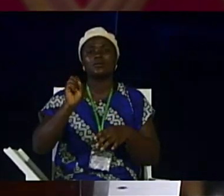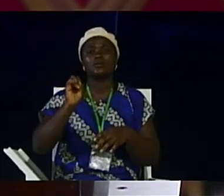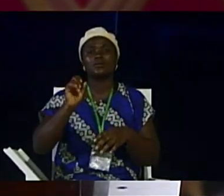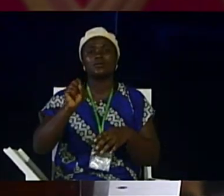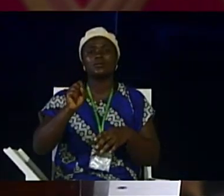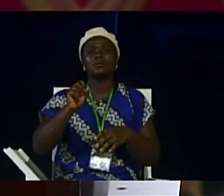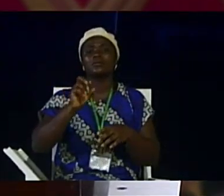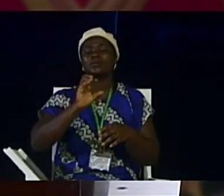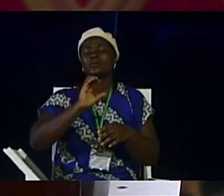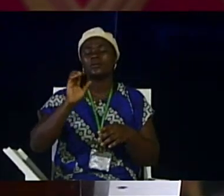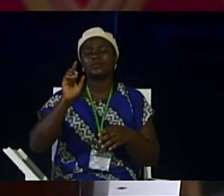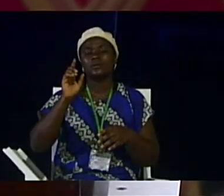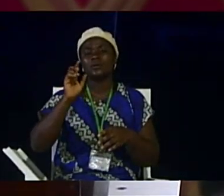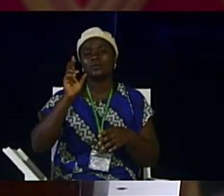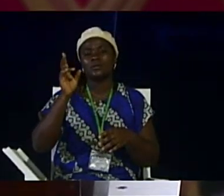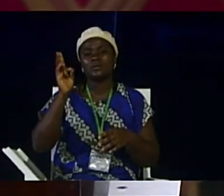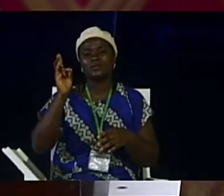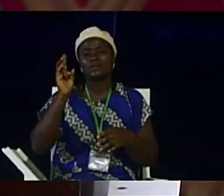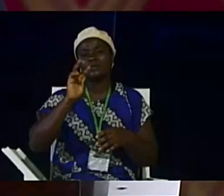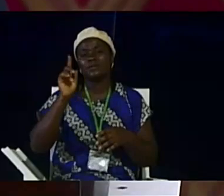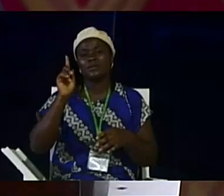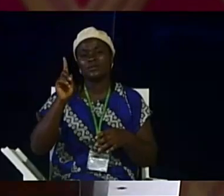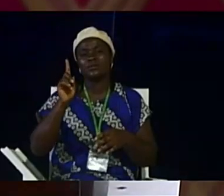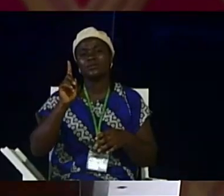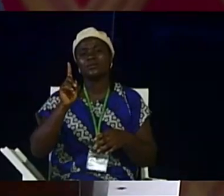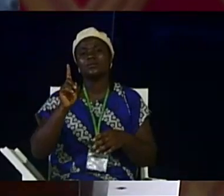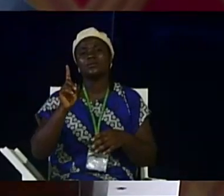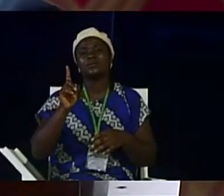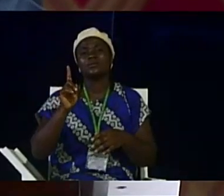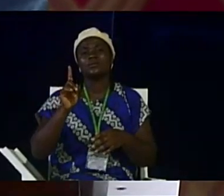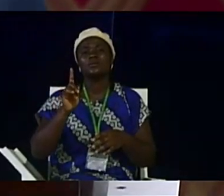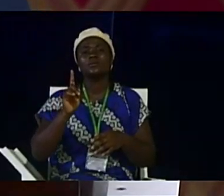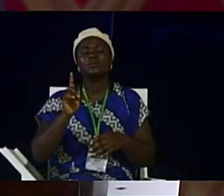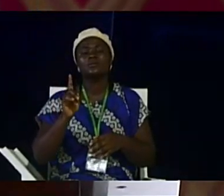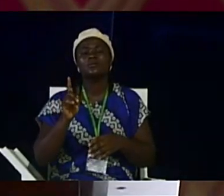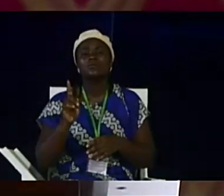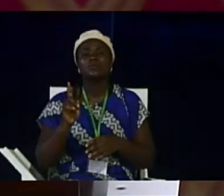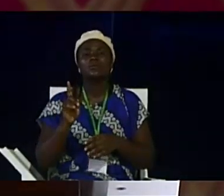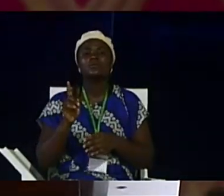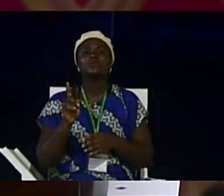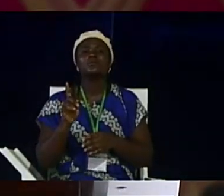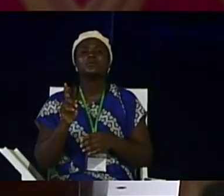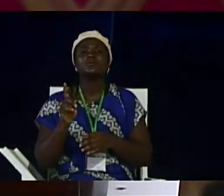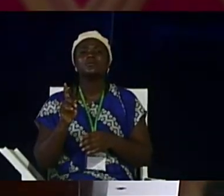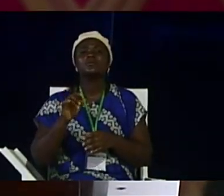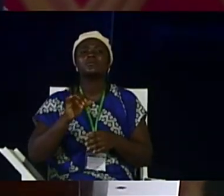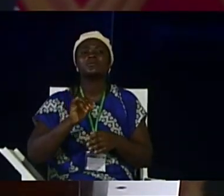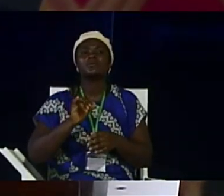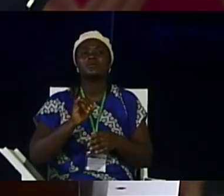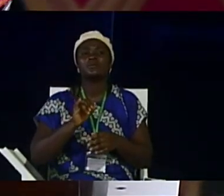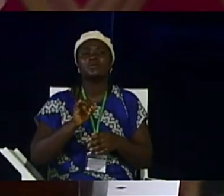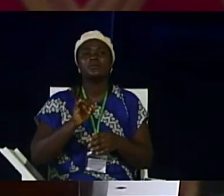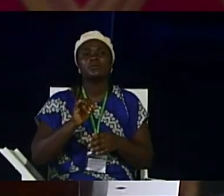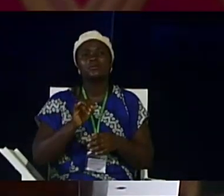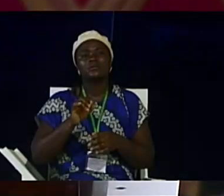Genesis 17, verse 1, and I know that I may be saying it a little bit differently. I say